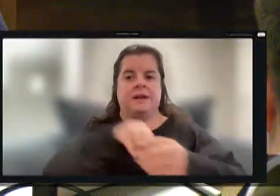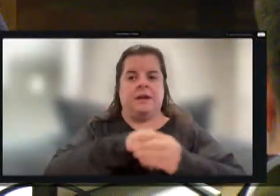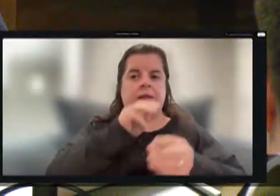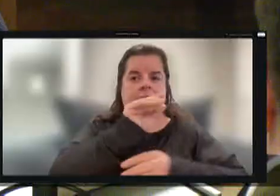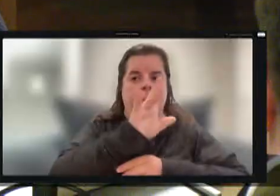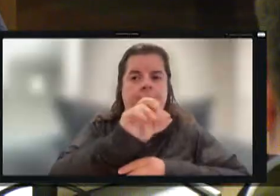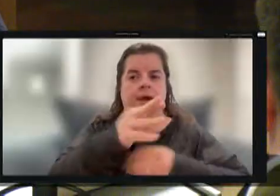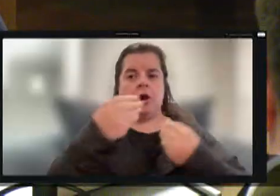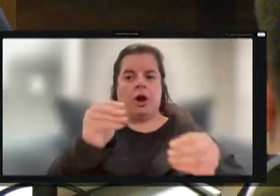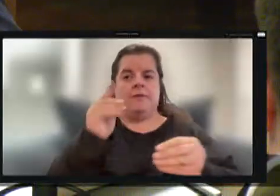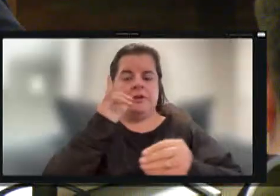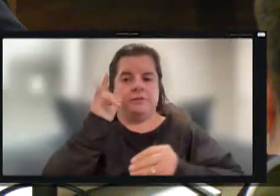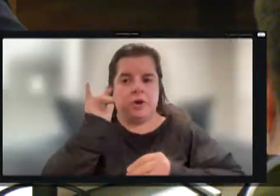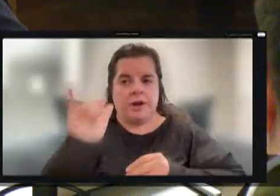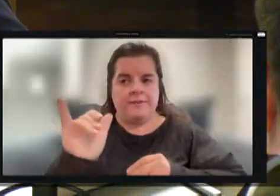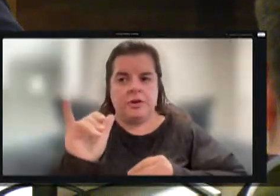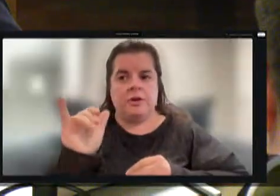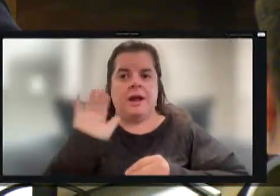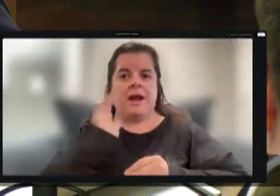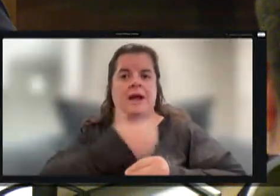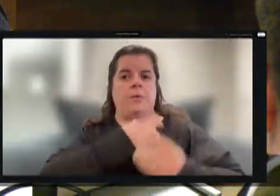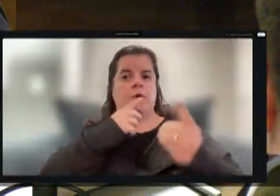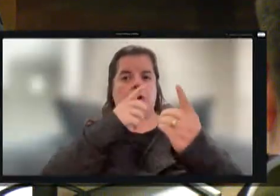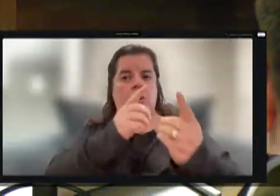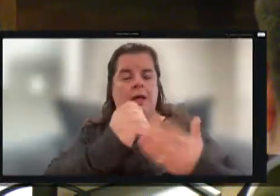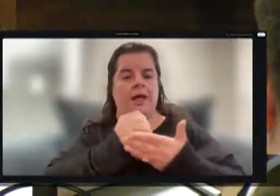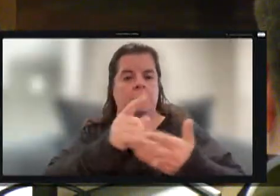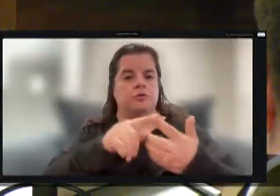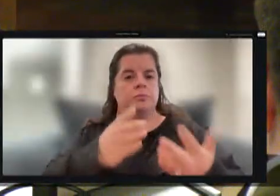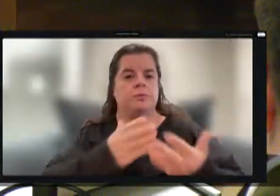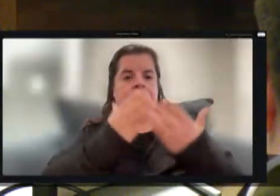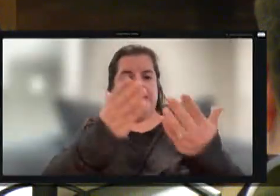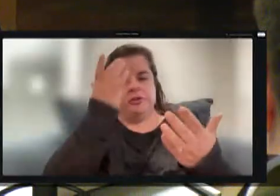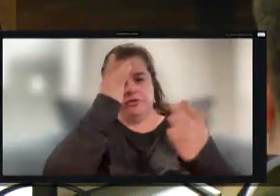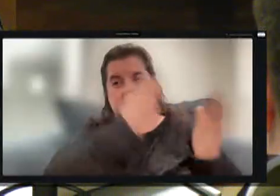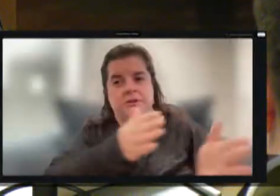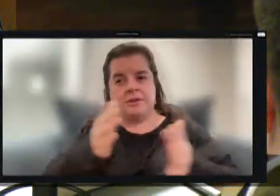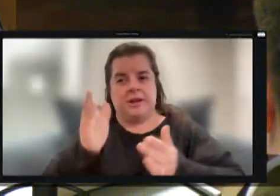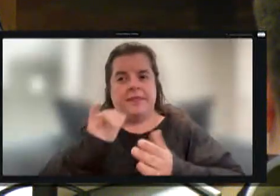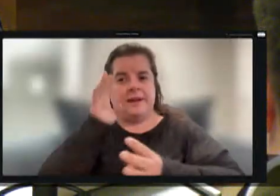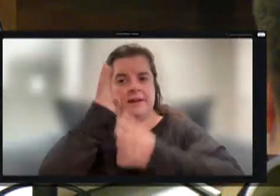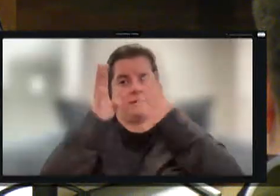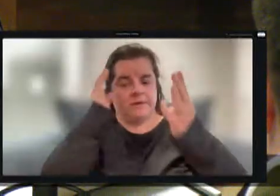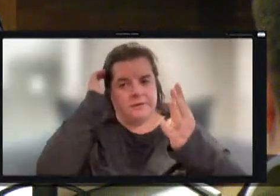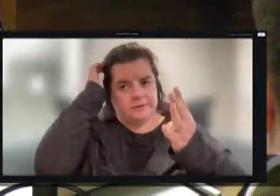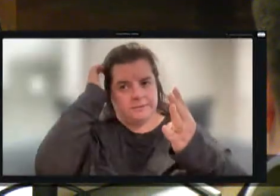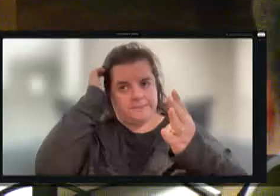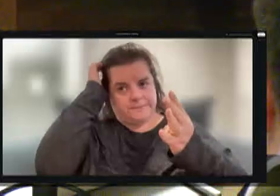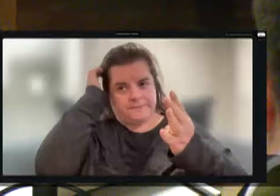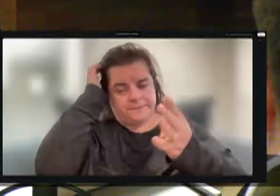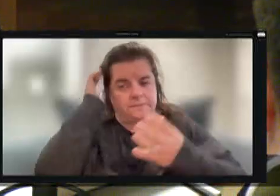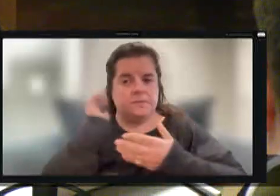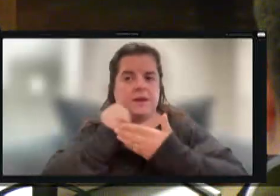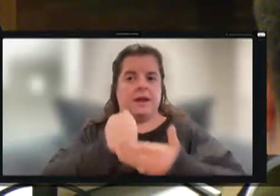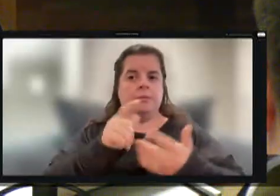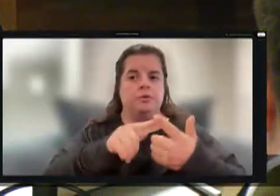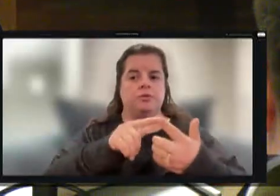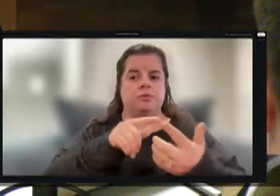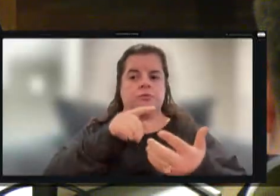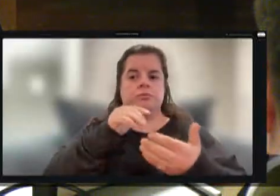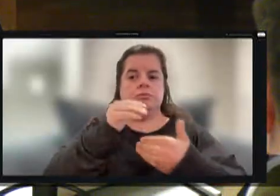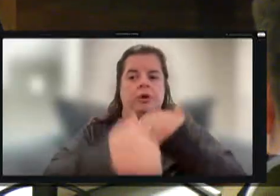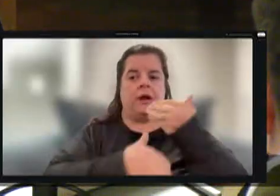forever. The idea being that we would help provide that strategy, that innovation, to help do process improvements,